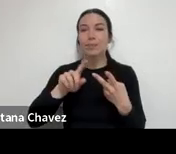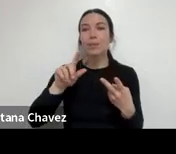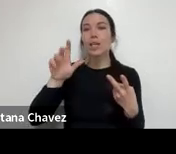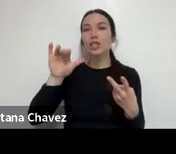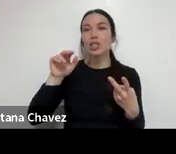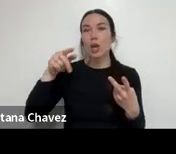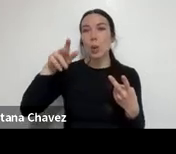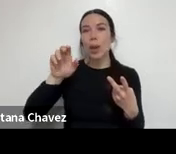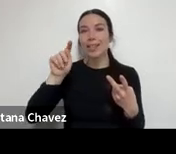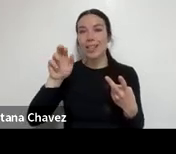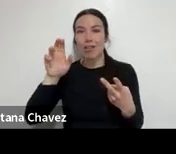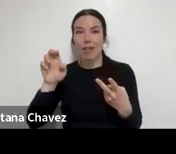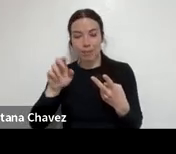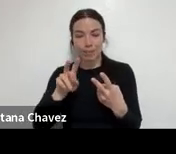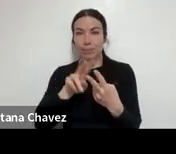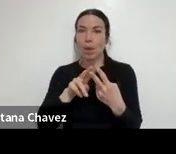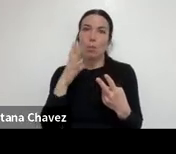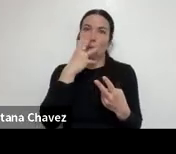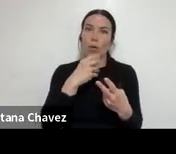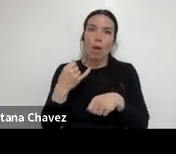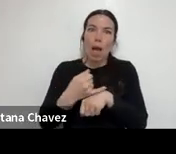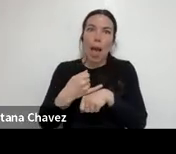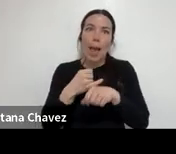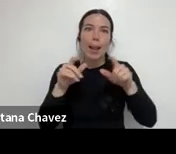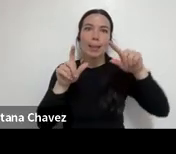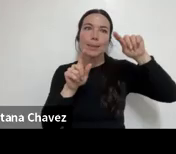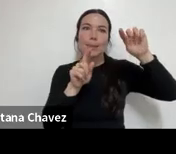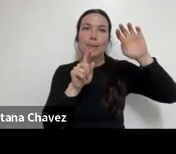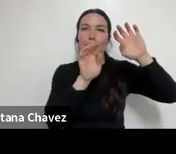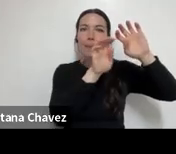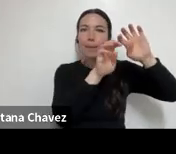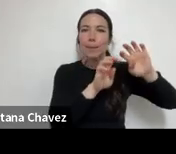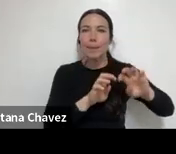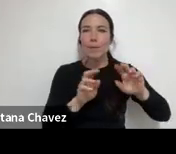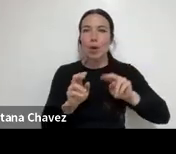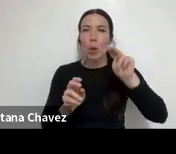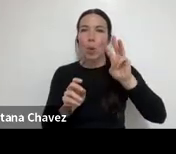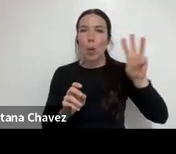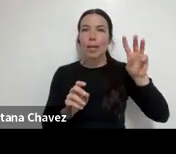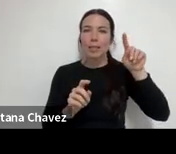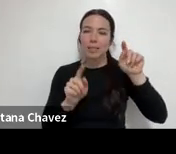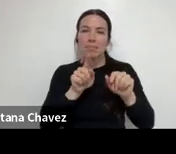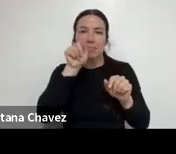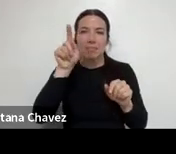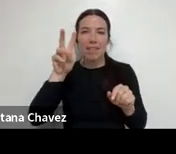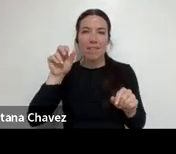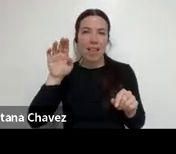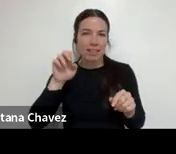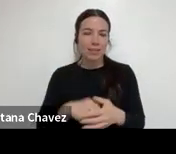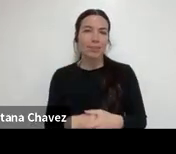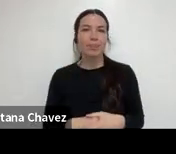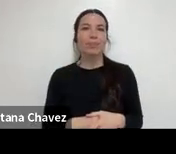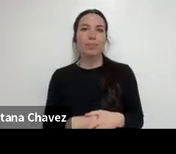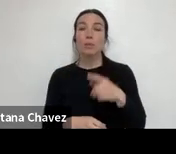these beautiful islands in the northwest of Italy. So lots going on in Siena, lots going on